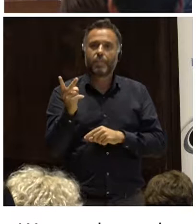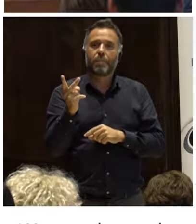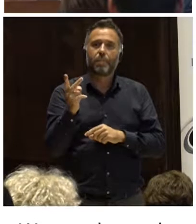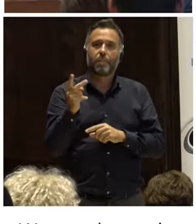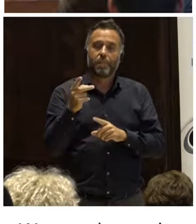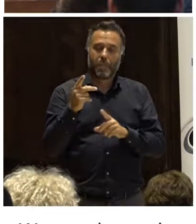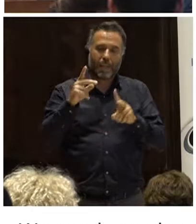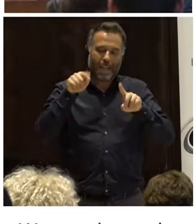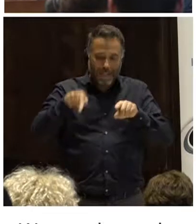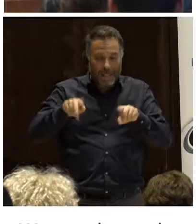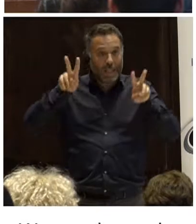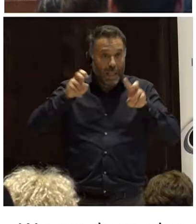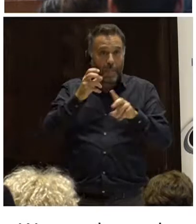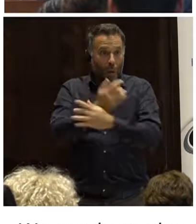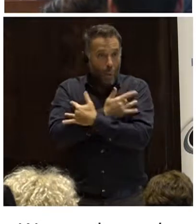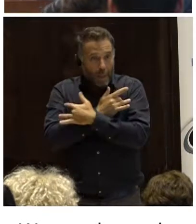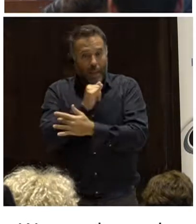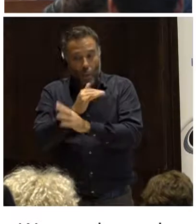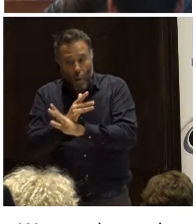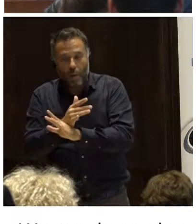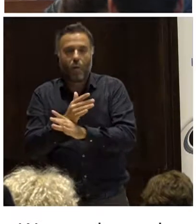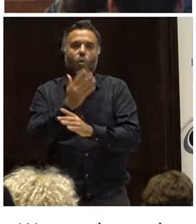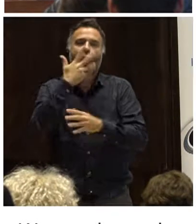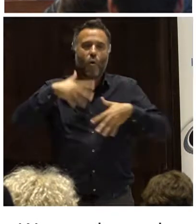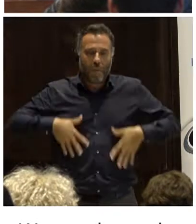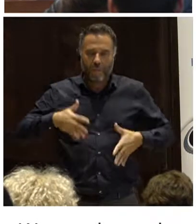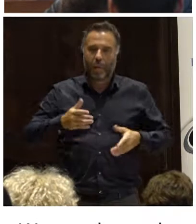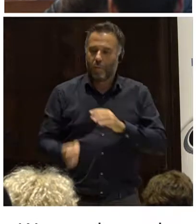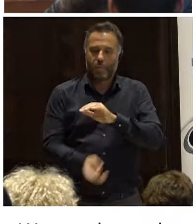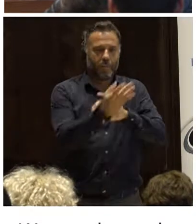for including children and families of children with